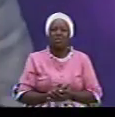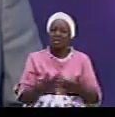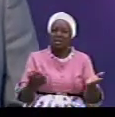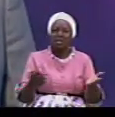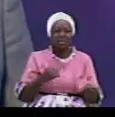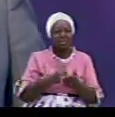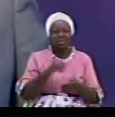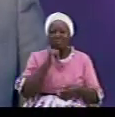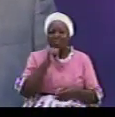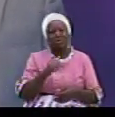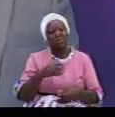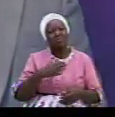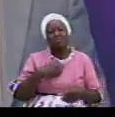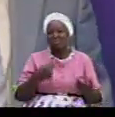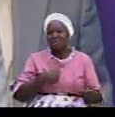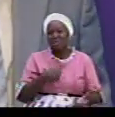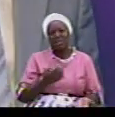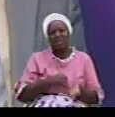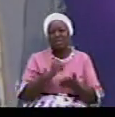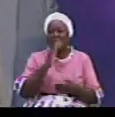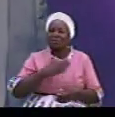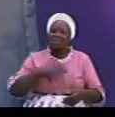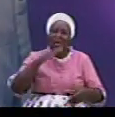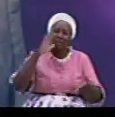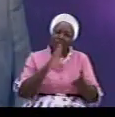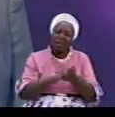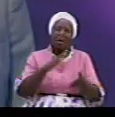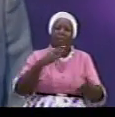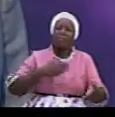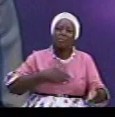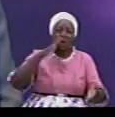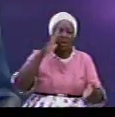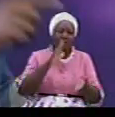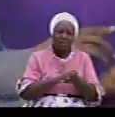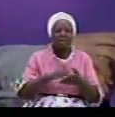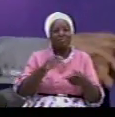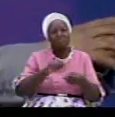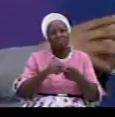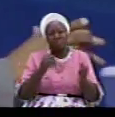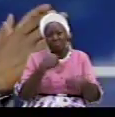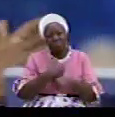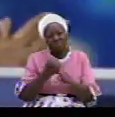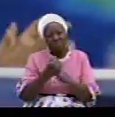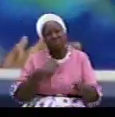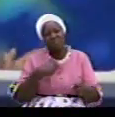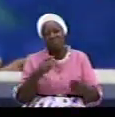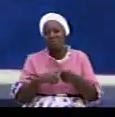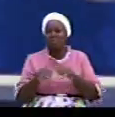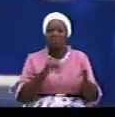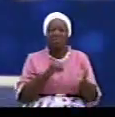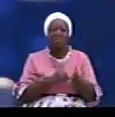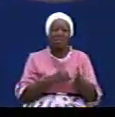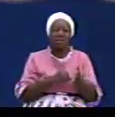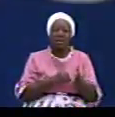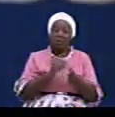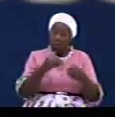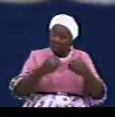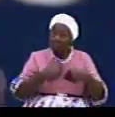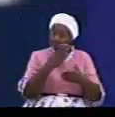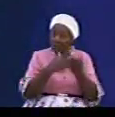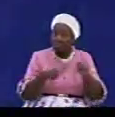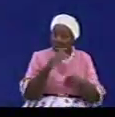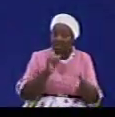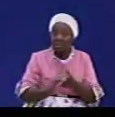wife. My wife made me do it. There are still some pygmies like that today.